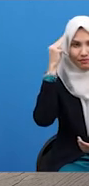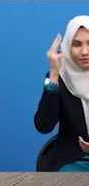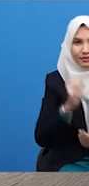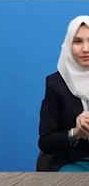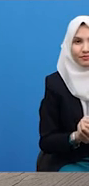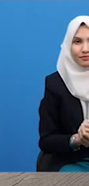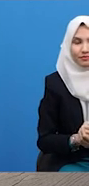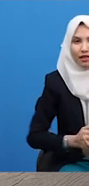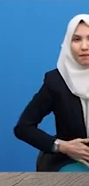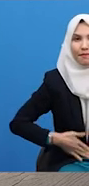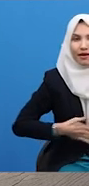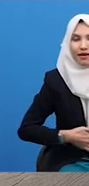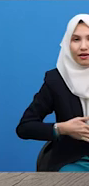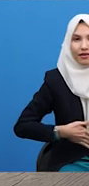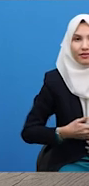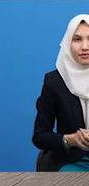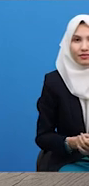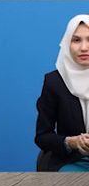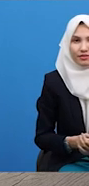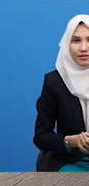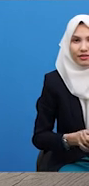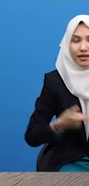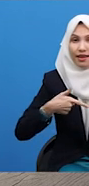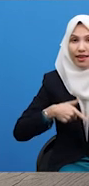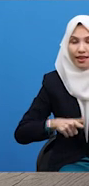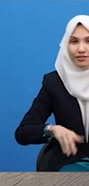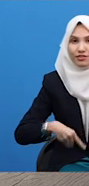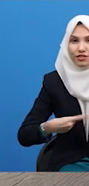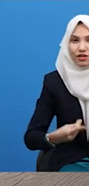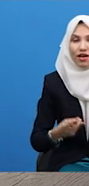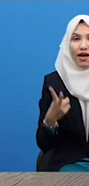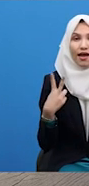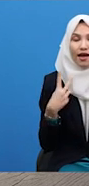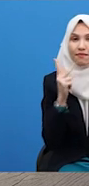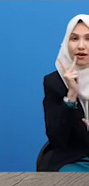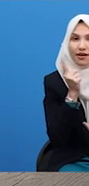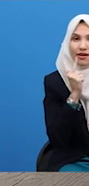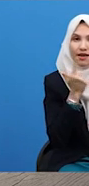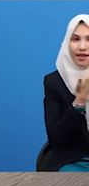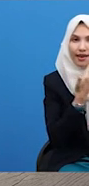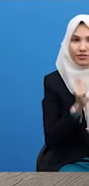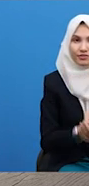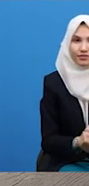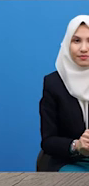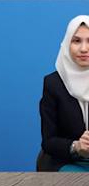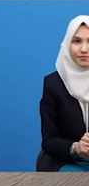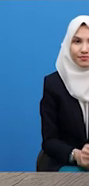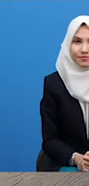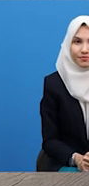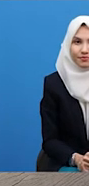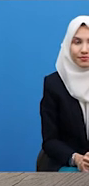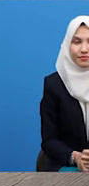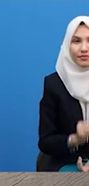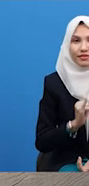I'm hungry. Let's go have lunch. Can I have your order? I